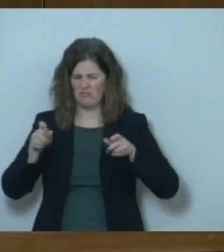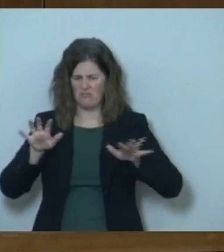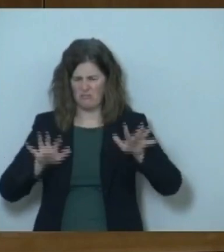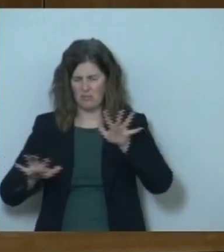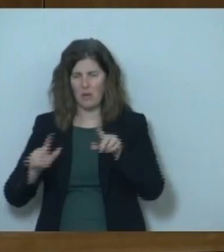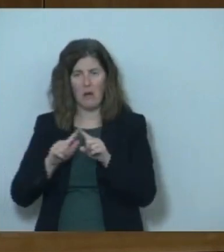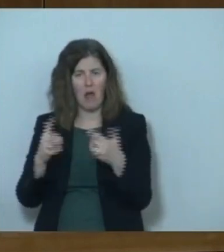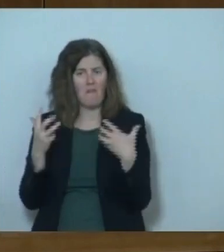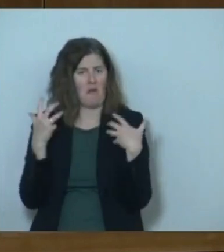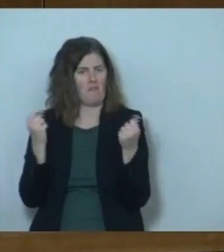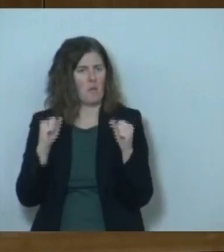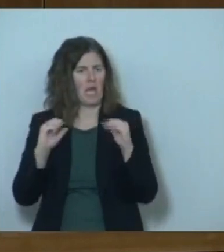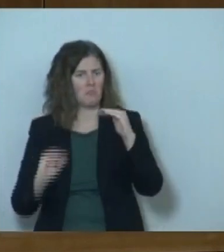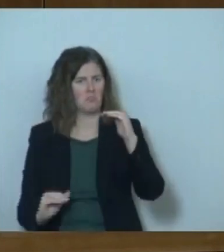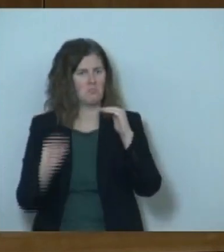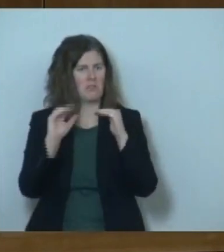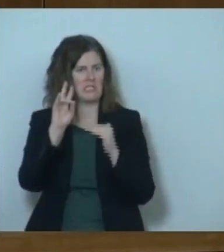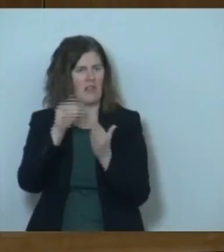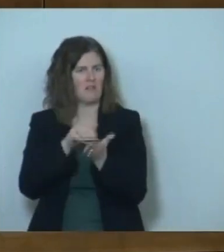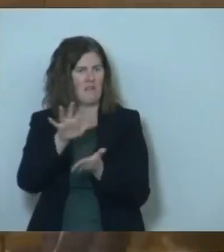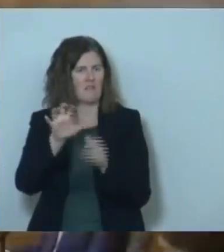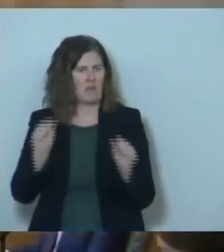I am confident we can do it.